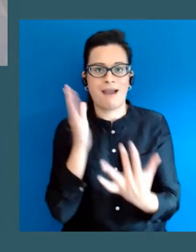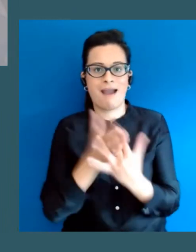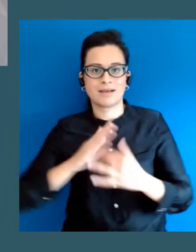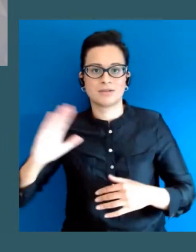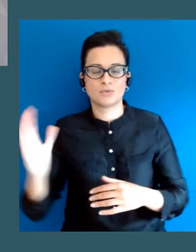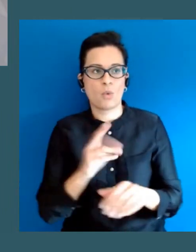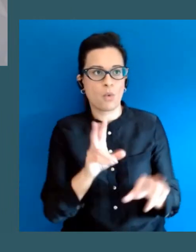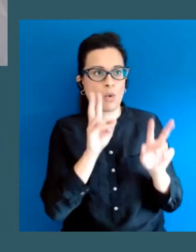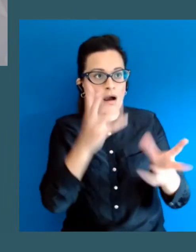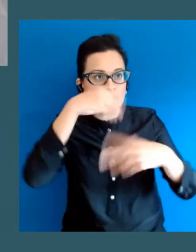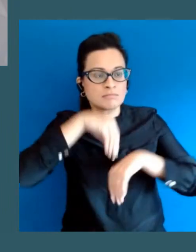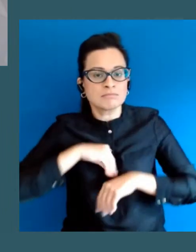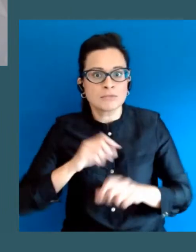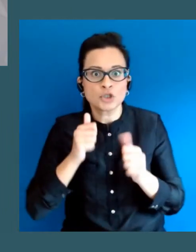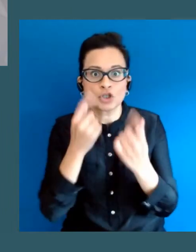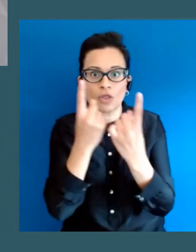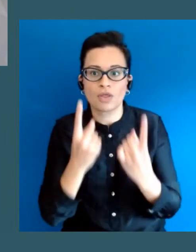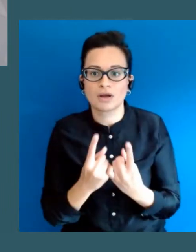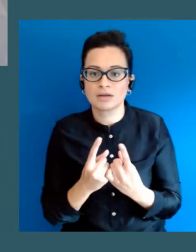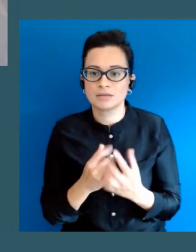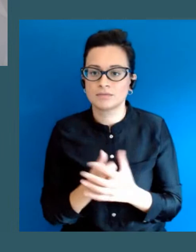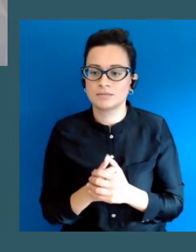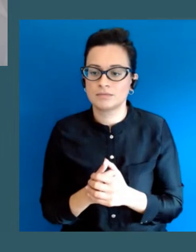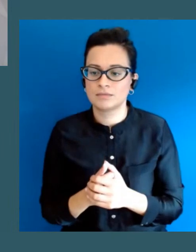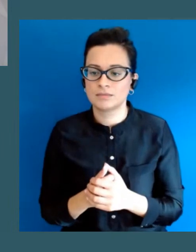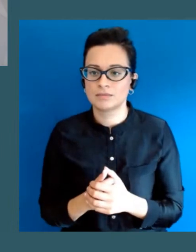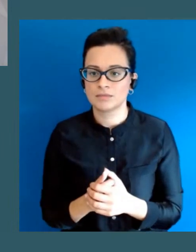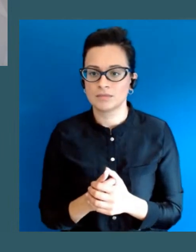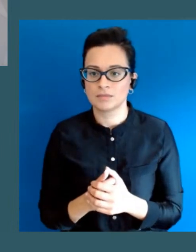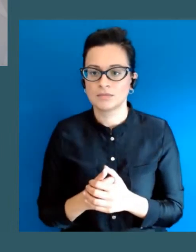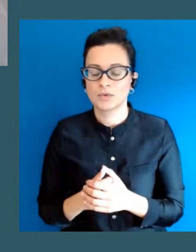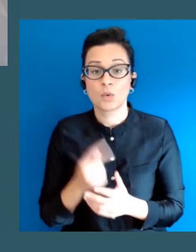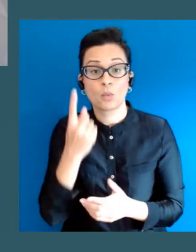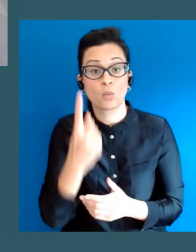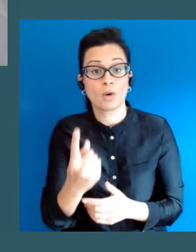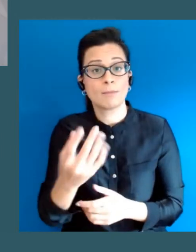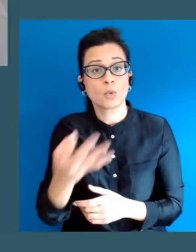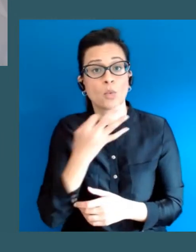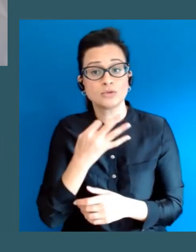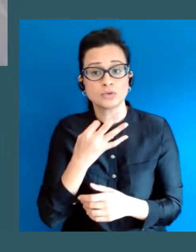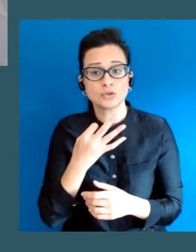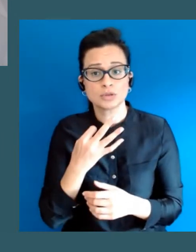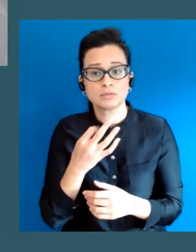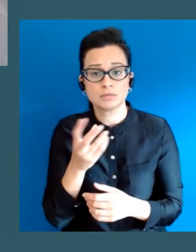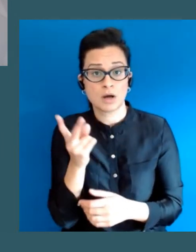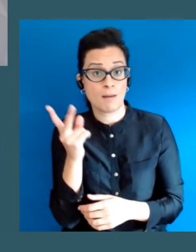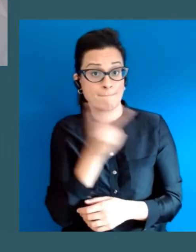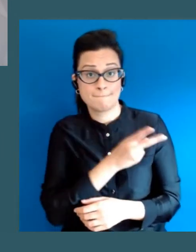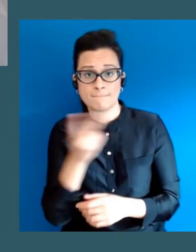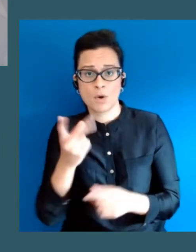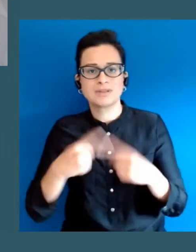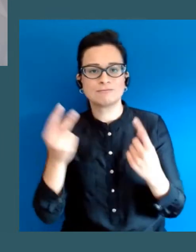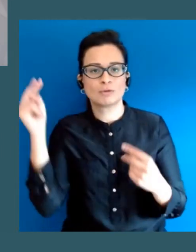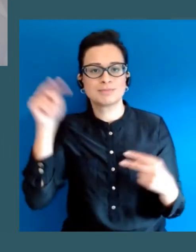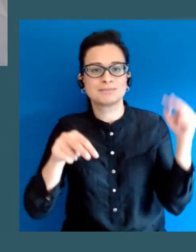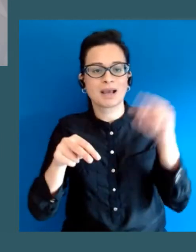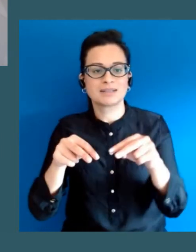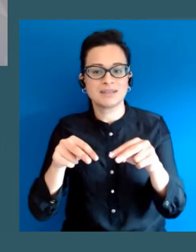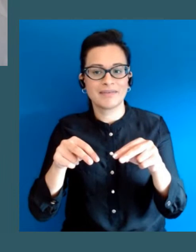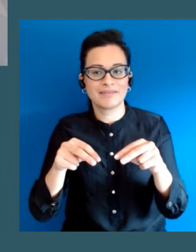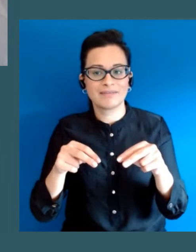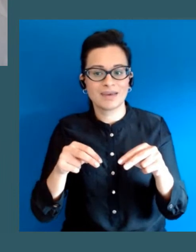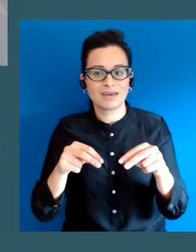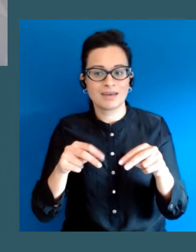thing. Okay, there's just some questions, and you're both from different perspectives, so it'll be interesting in your